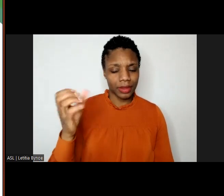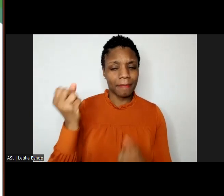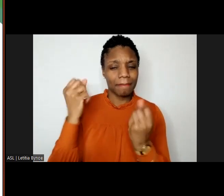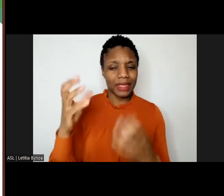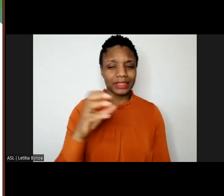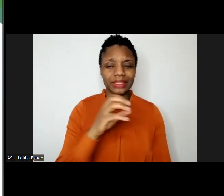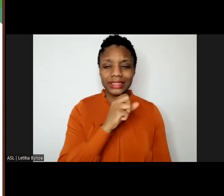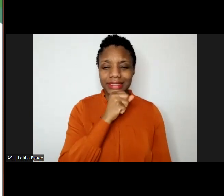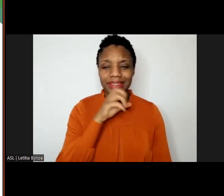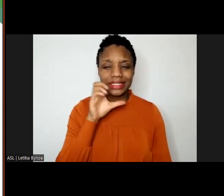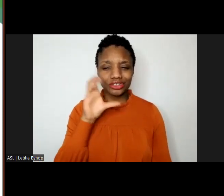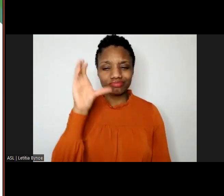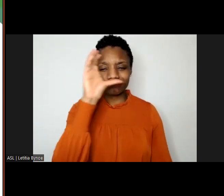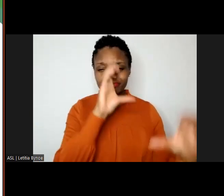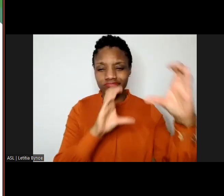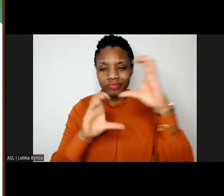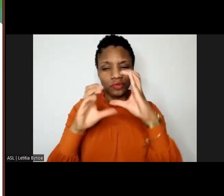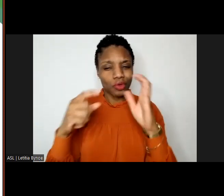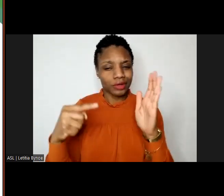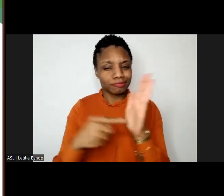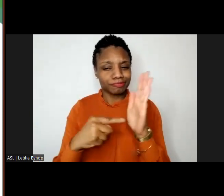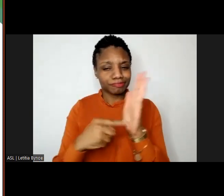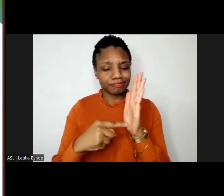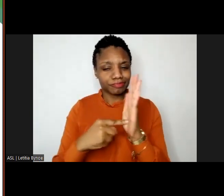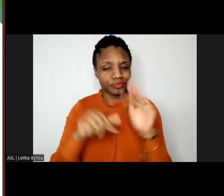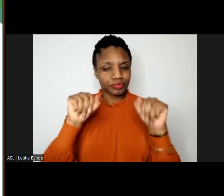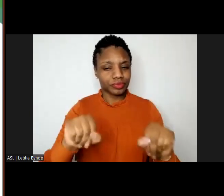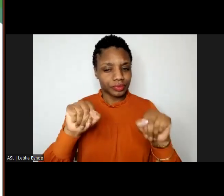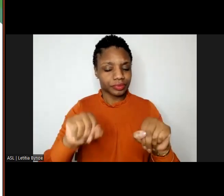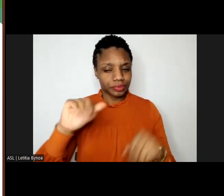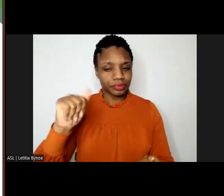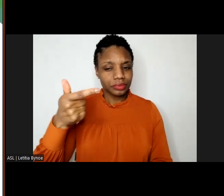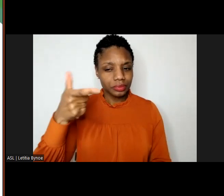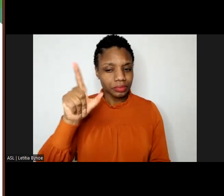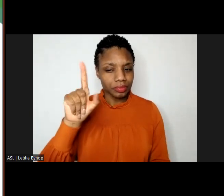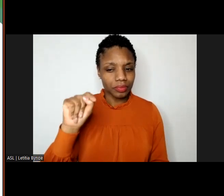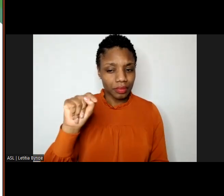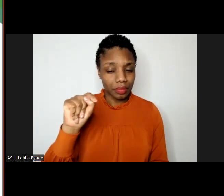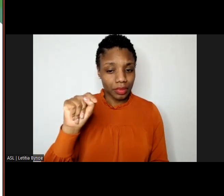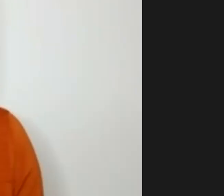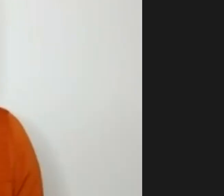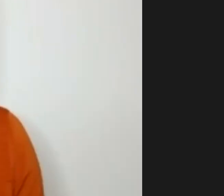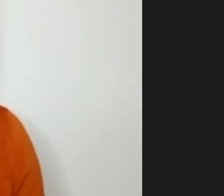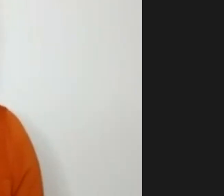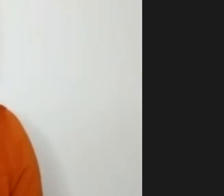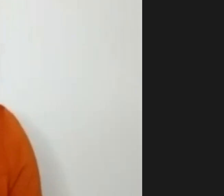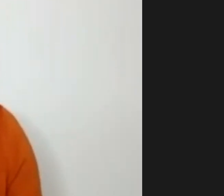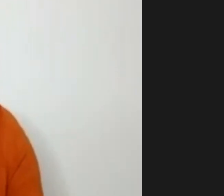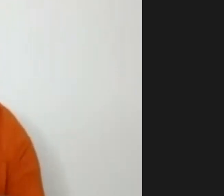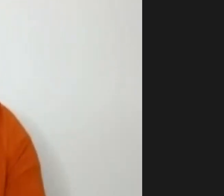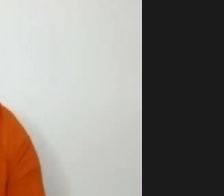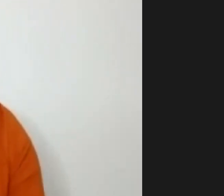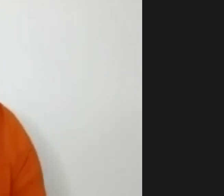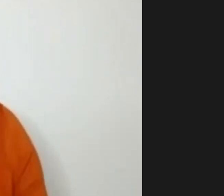for affordable apartments or senior assisted living locales to rent. Will they be included in the definition of